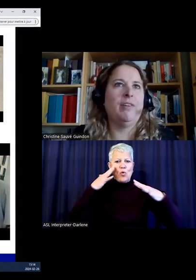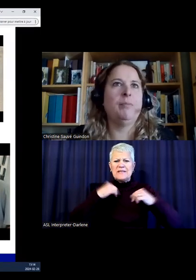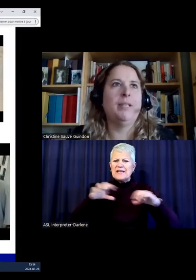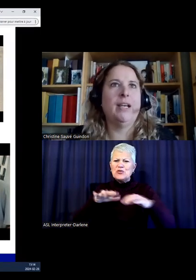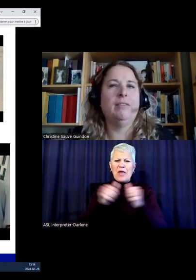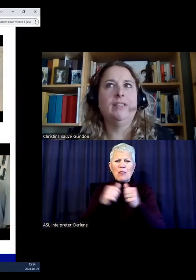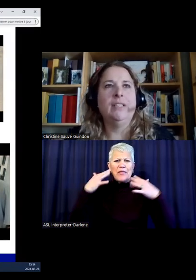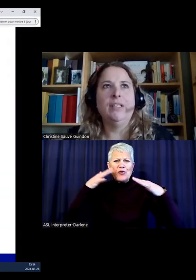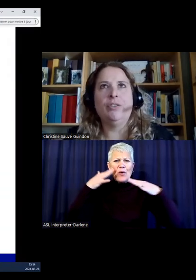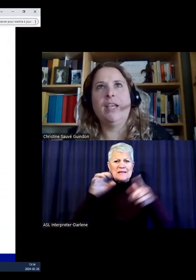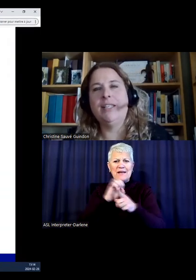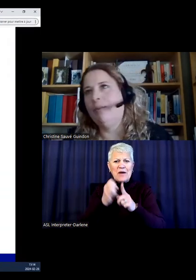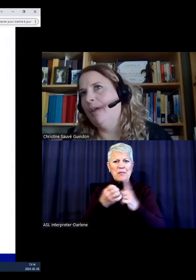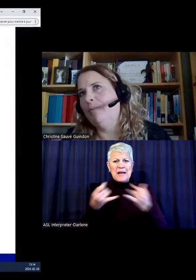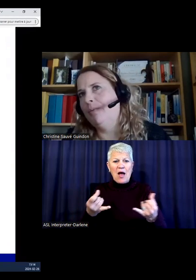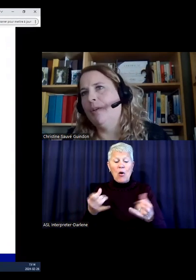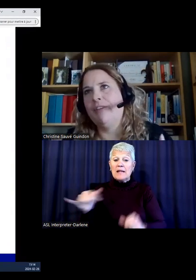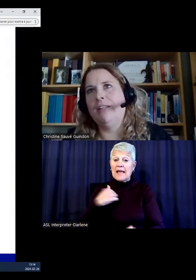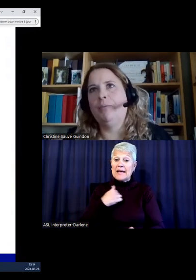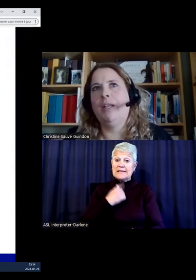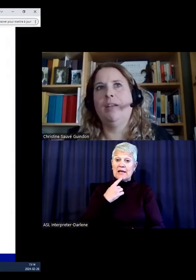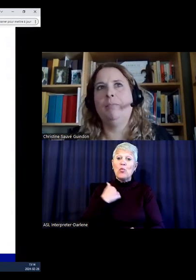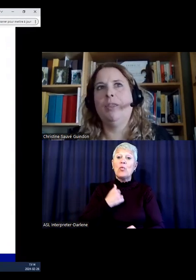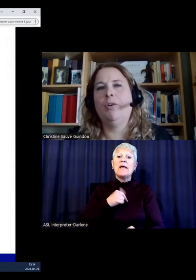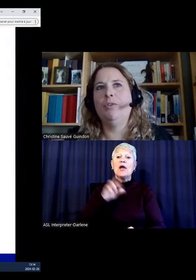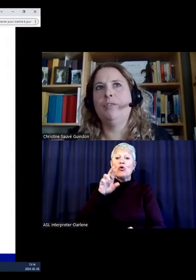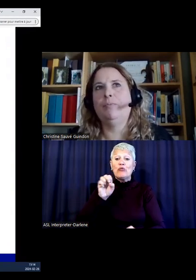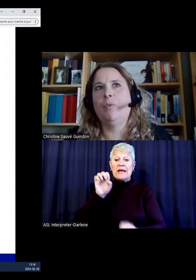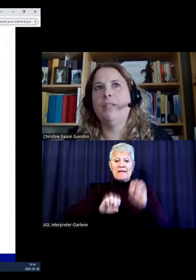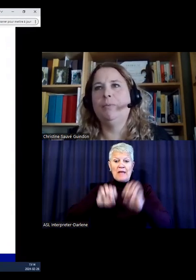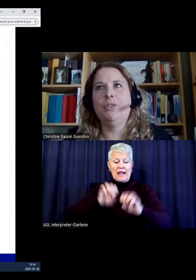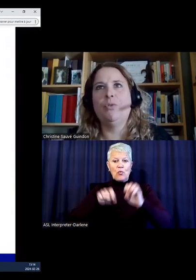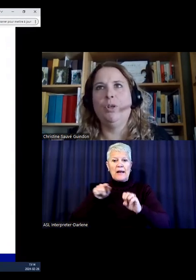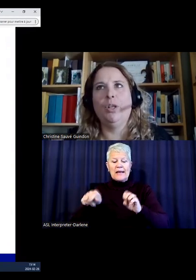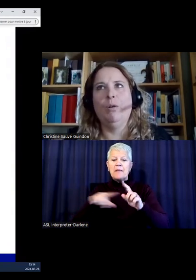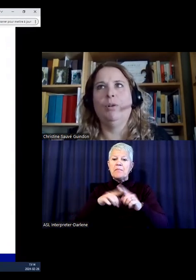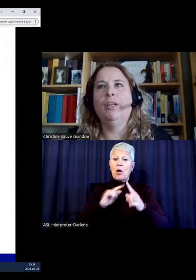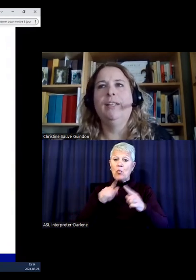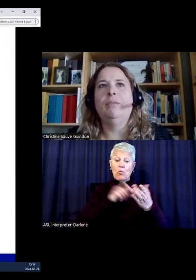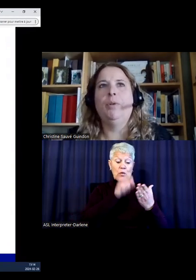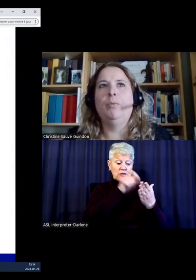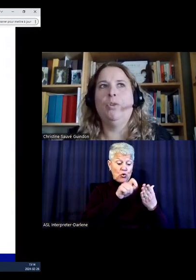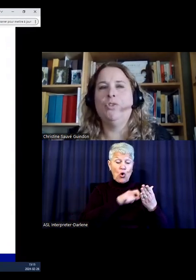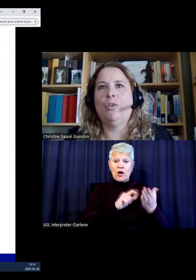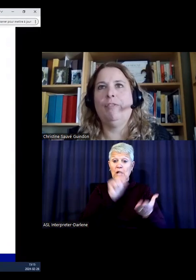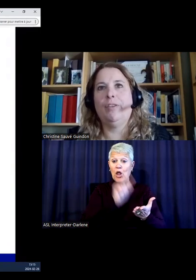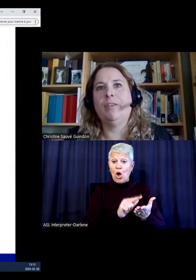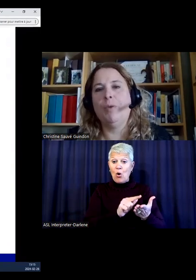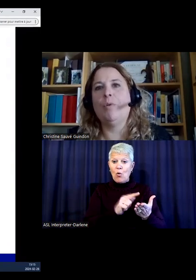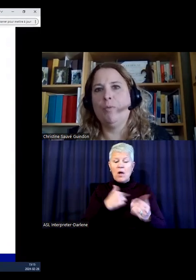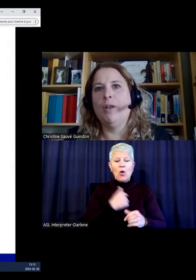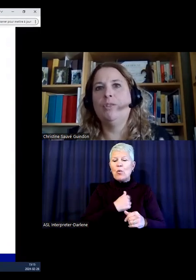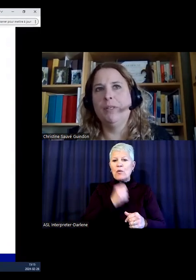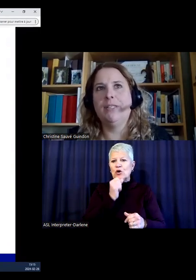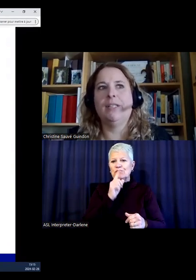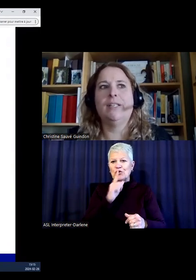noisy environment now. So like I said, we reevaluated him, but those ones that we scored lower, we weren't sure if we